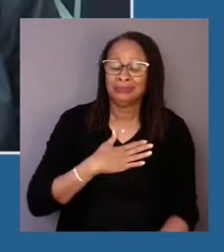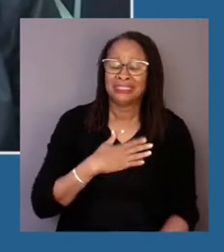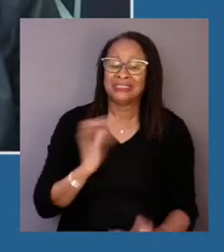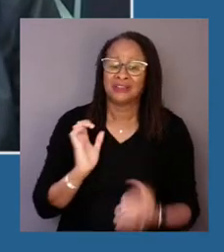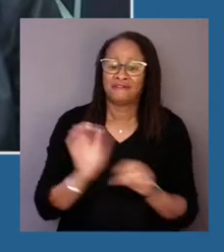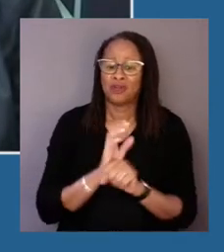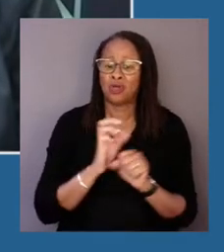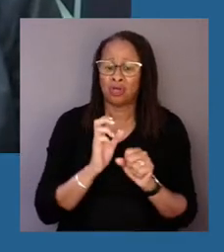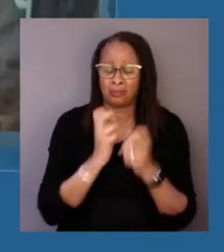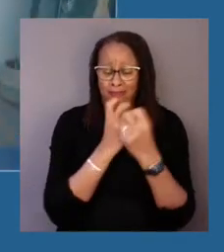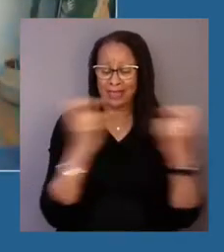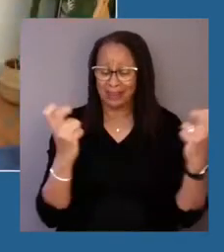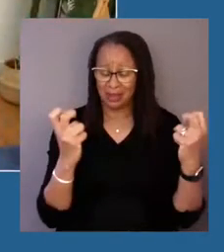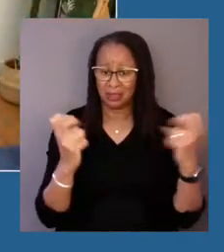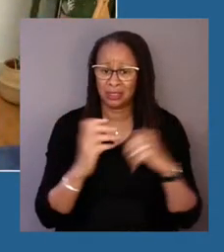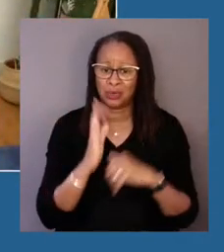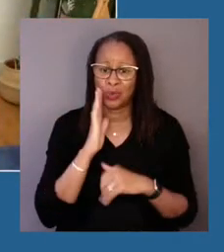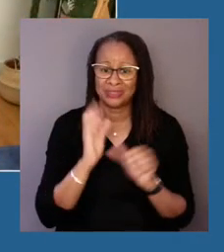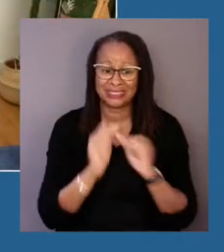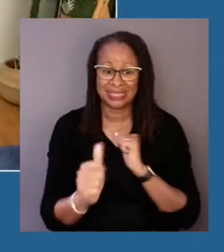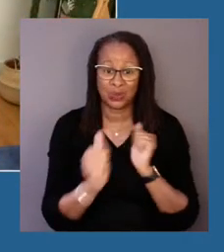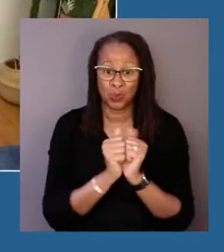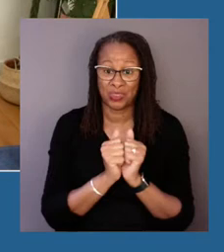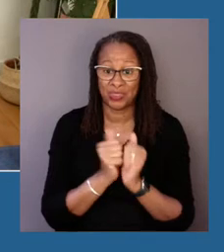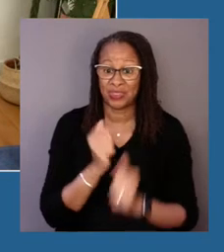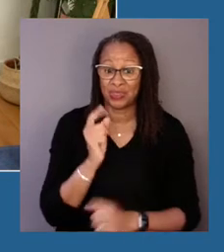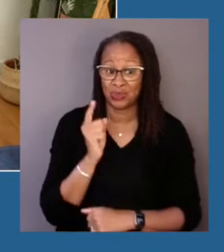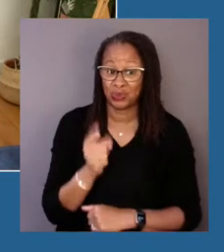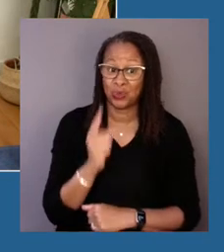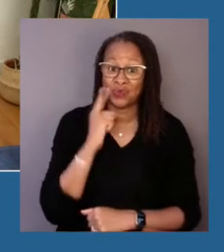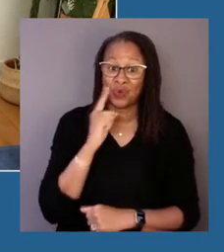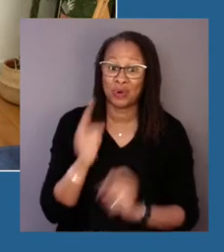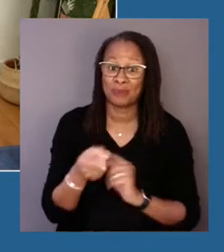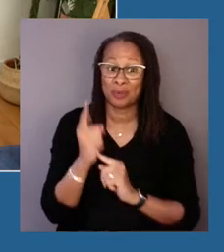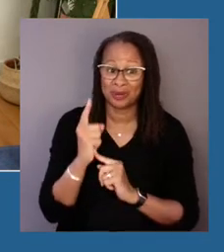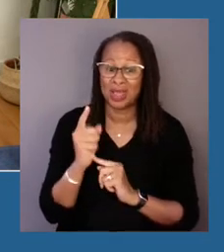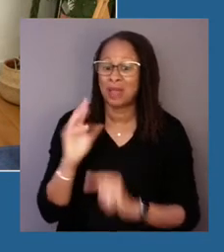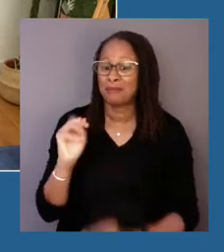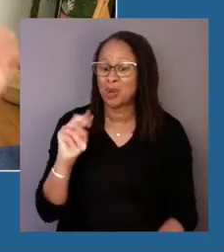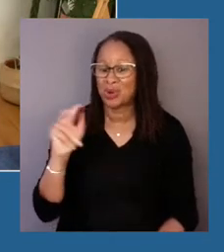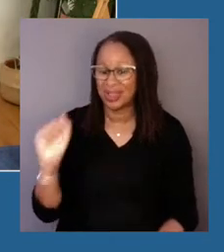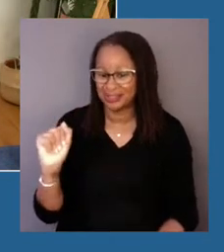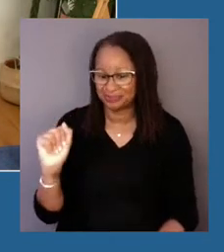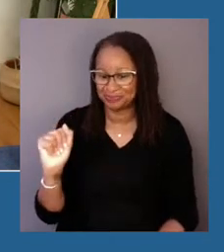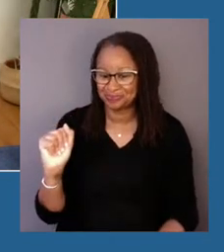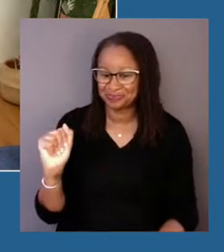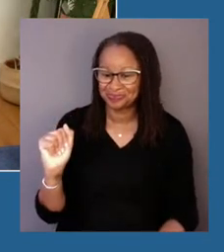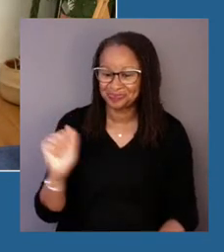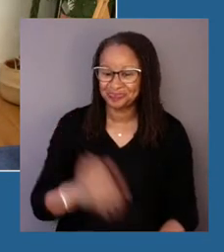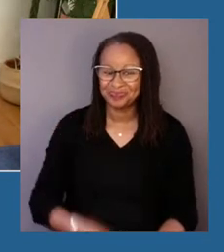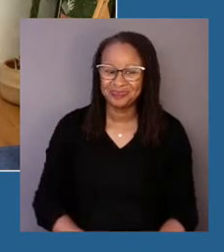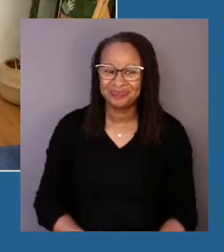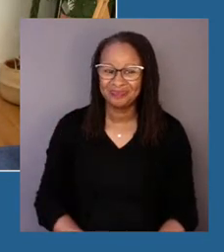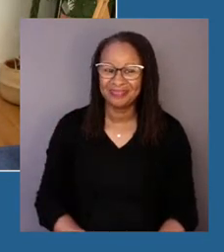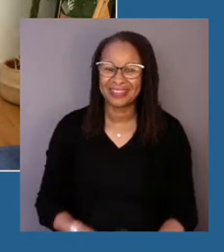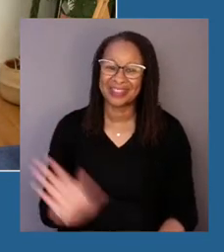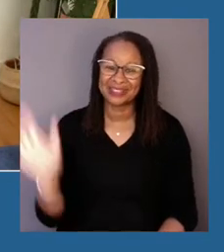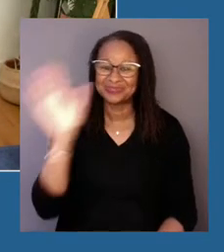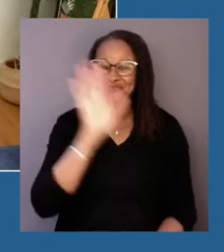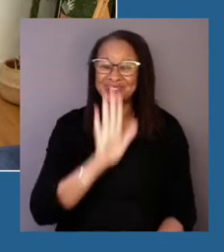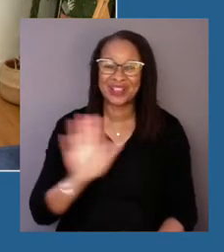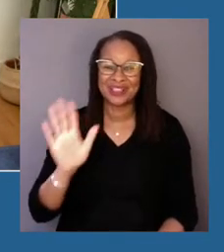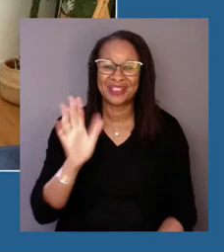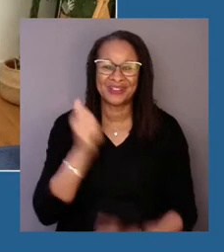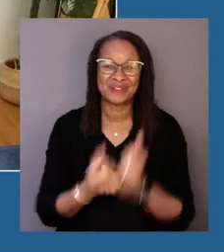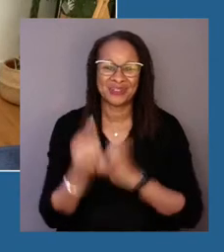first, we're going to stay with you for a moment, Mona. Hi, friends.